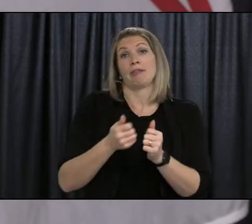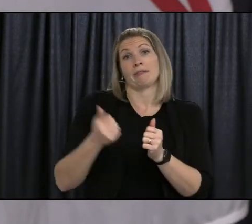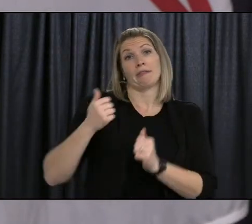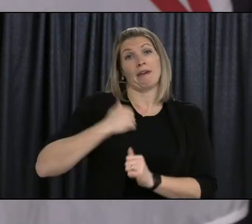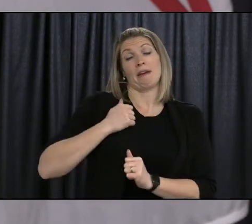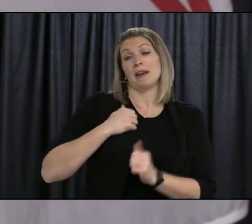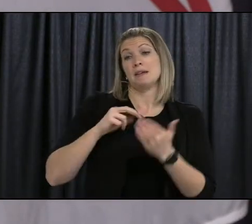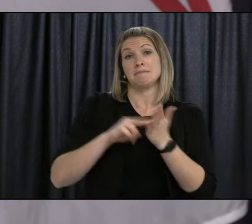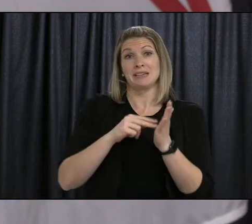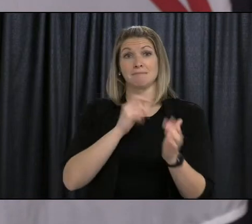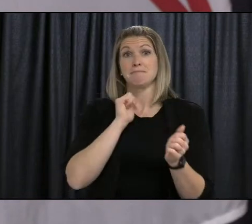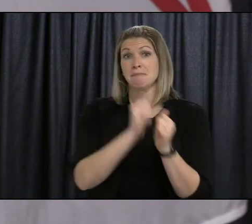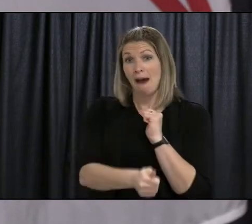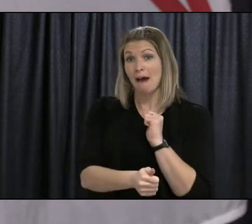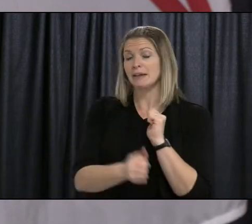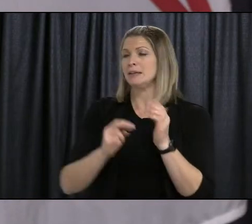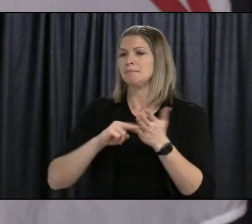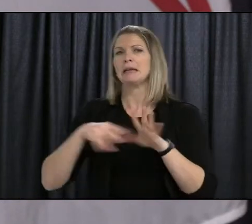effective.